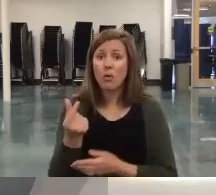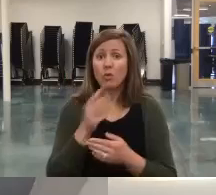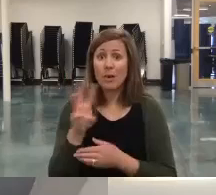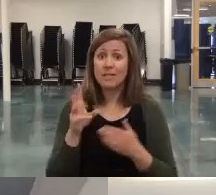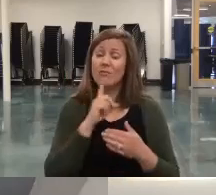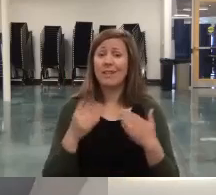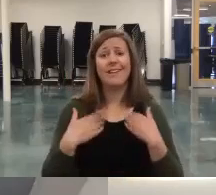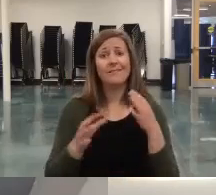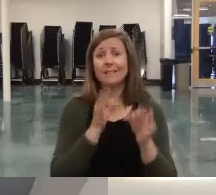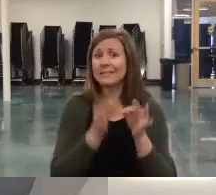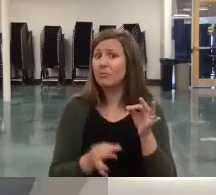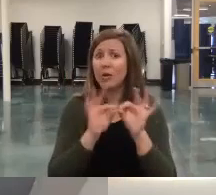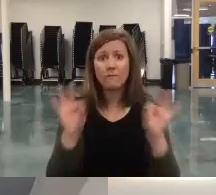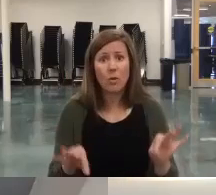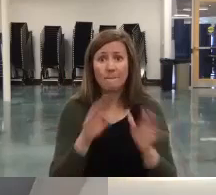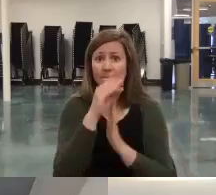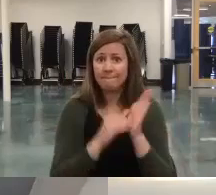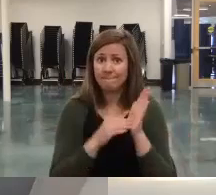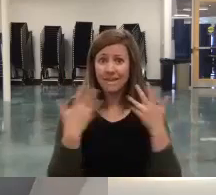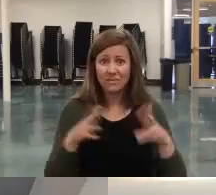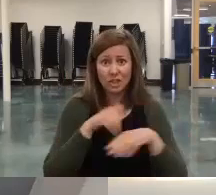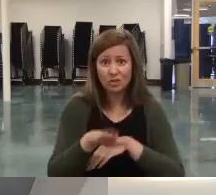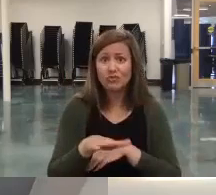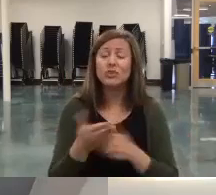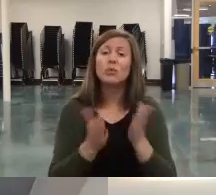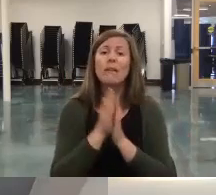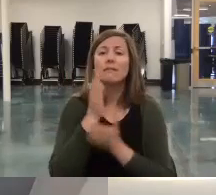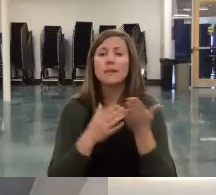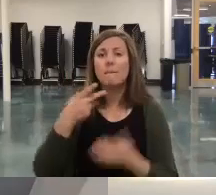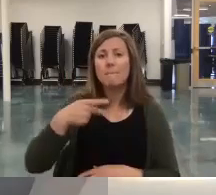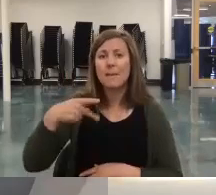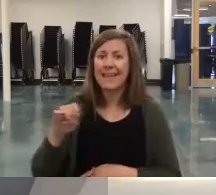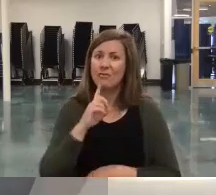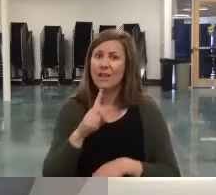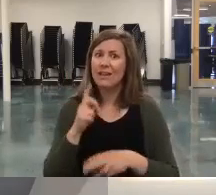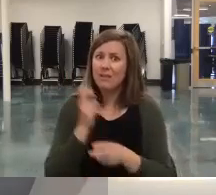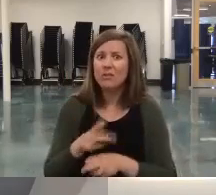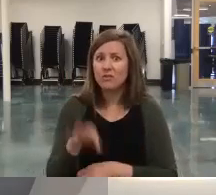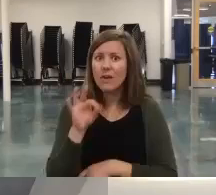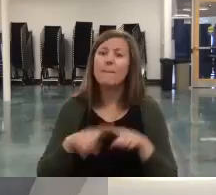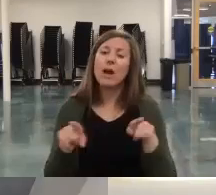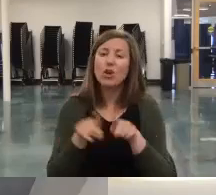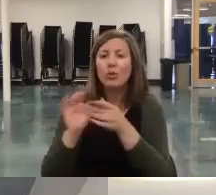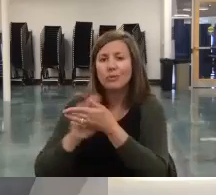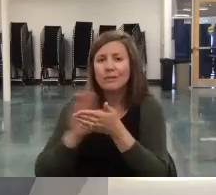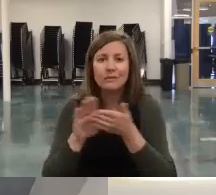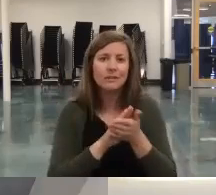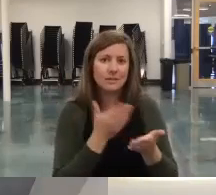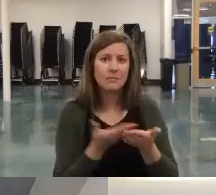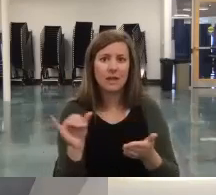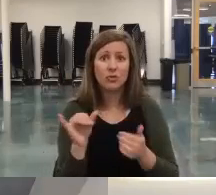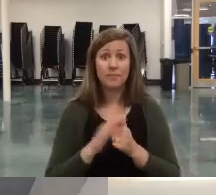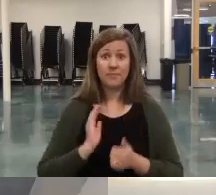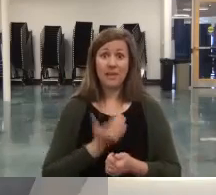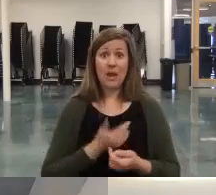simple form to fill out to request some PPE that's pretty tough to get, but disinfectant supplies, and our friends at